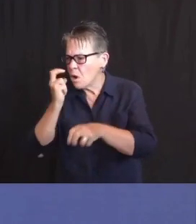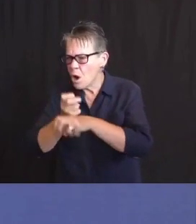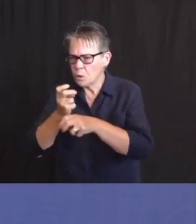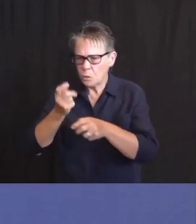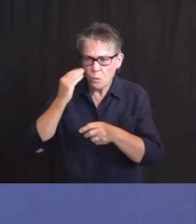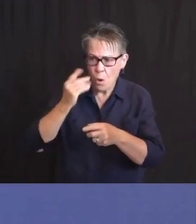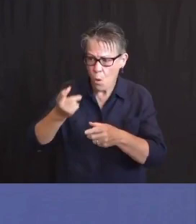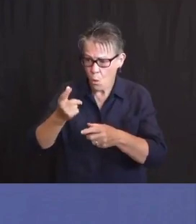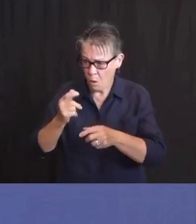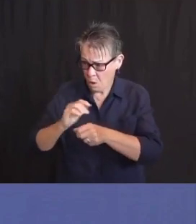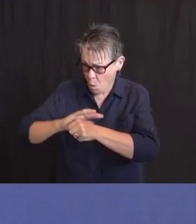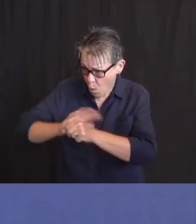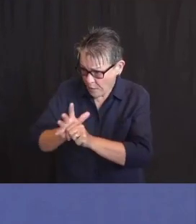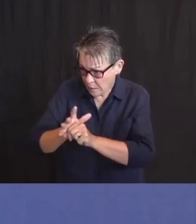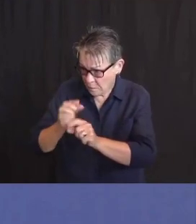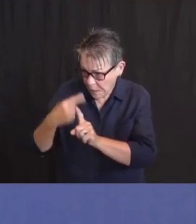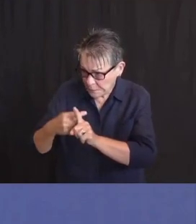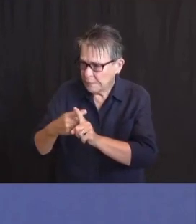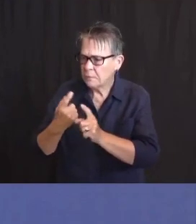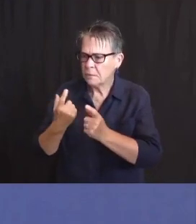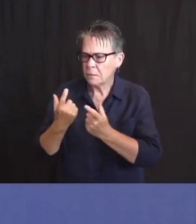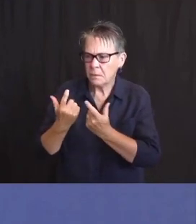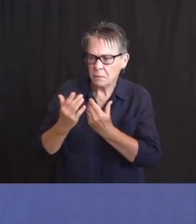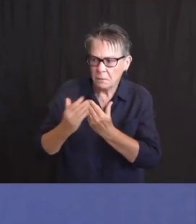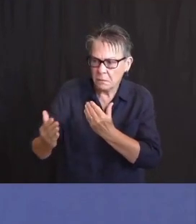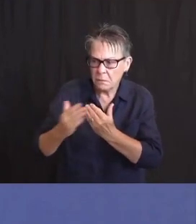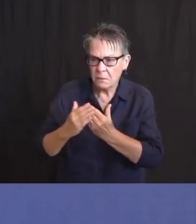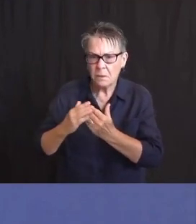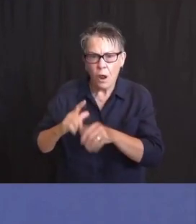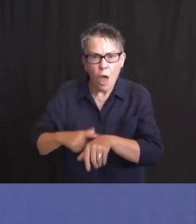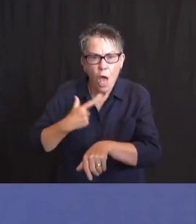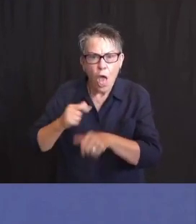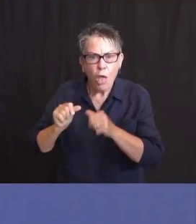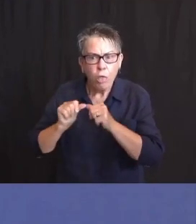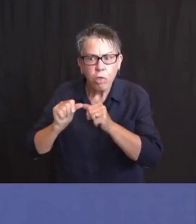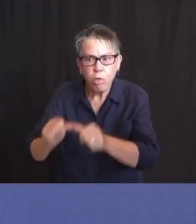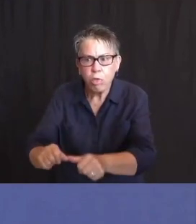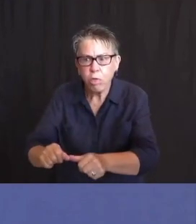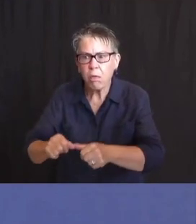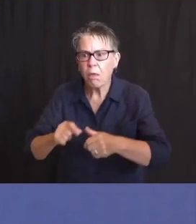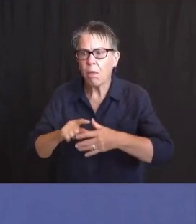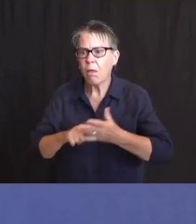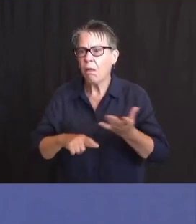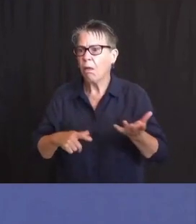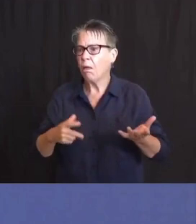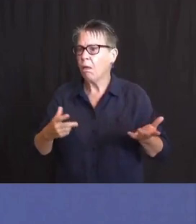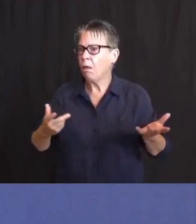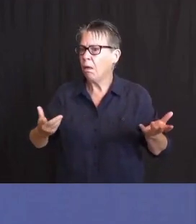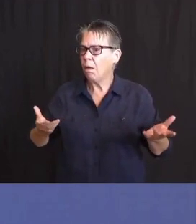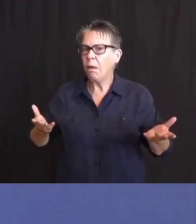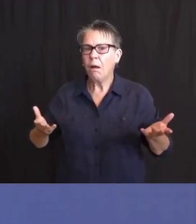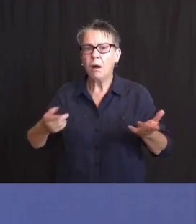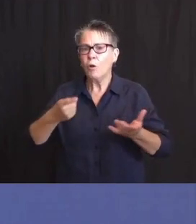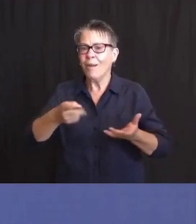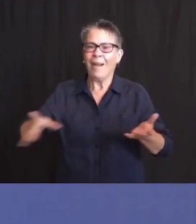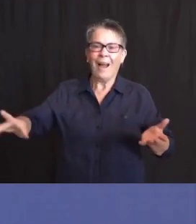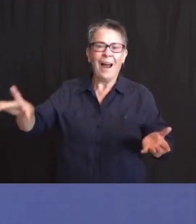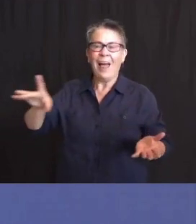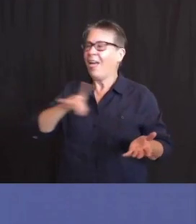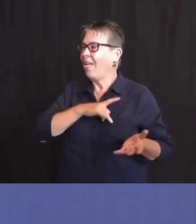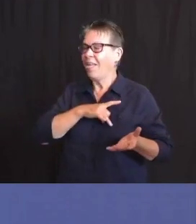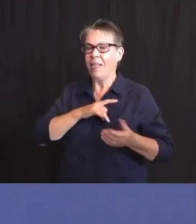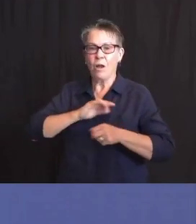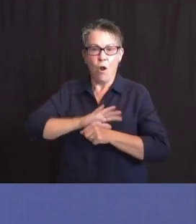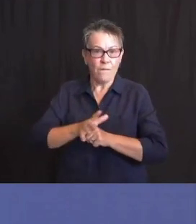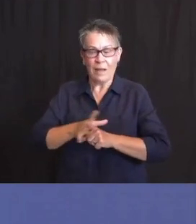you get sucked in by this, it could linger in your system and your body for a long time. So the